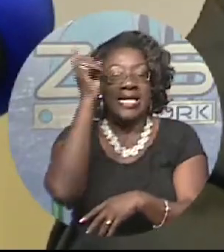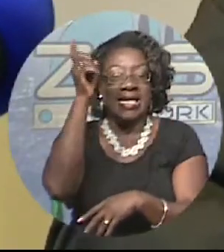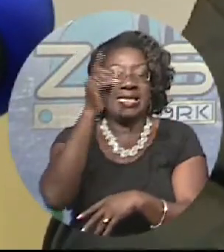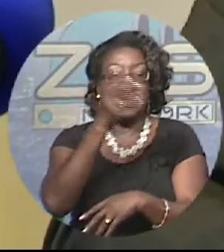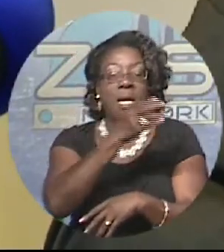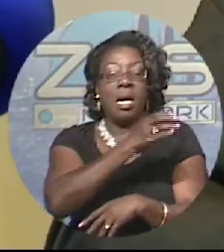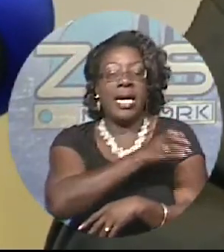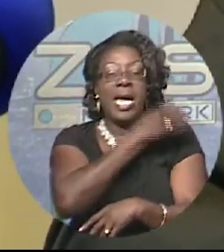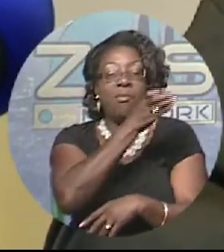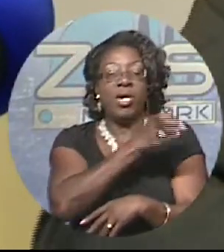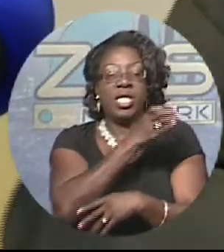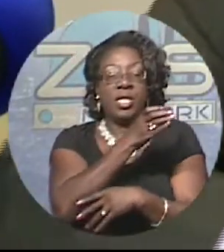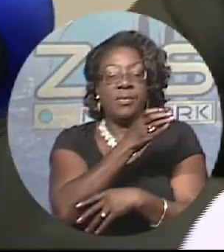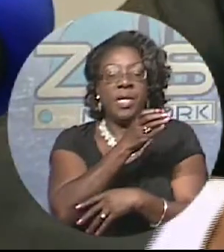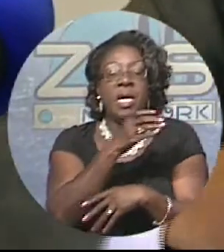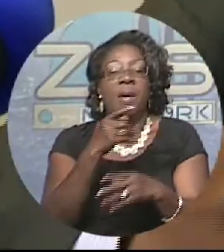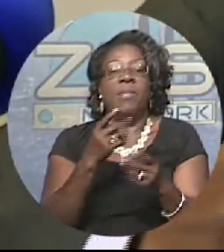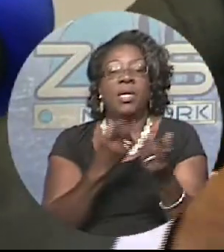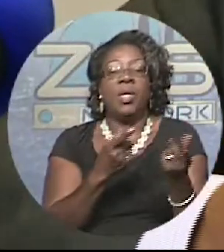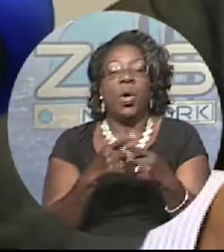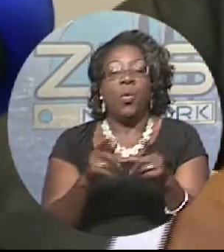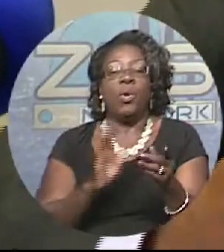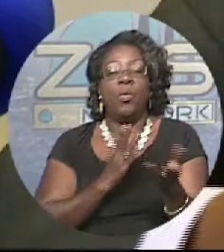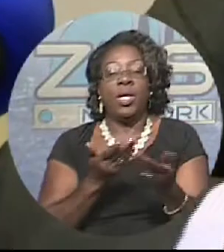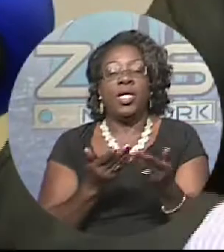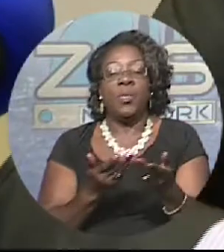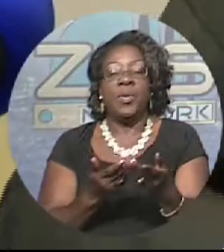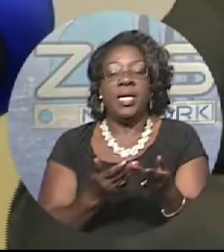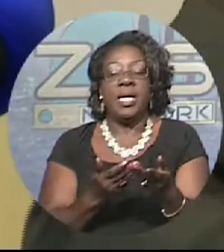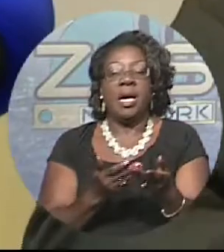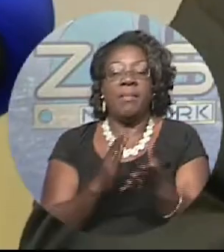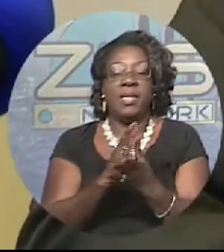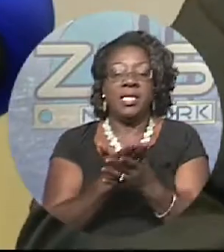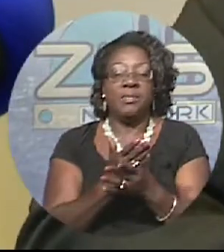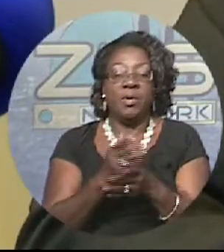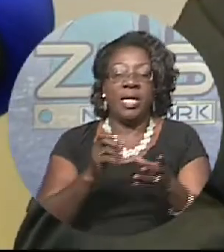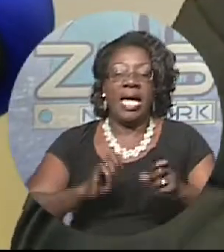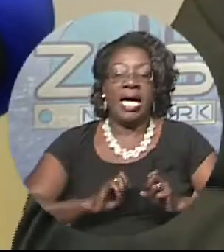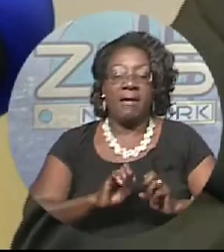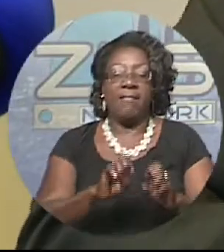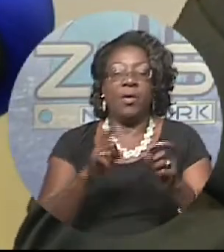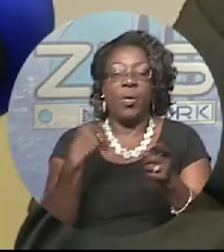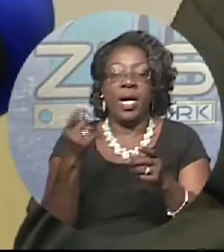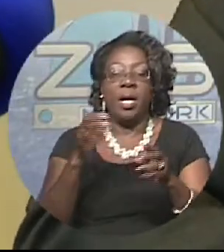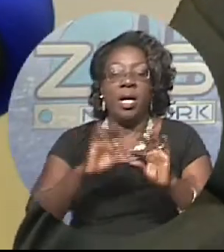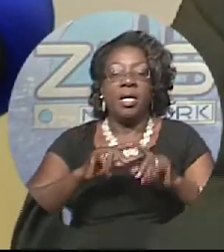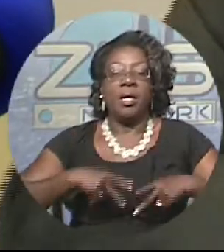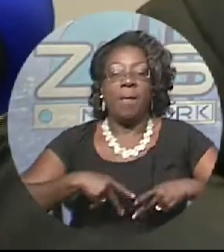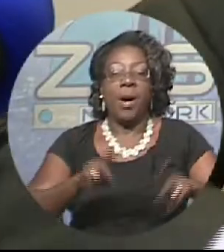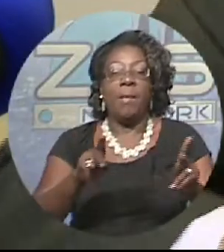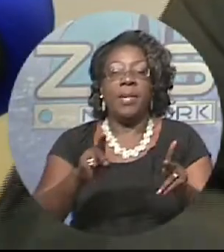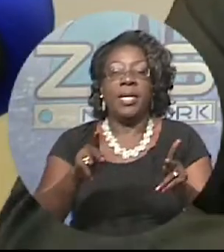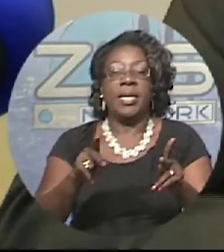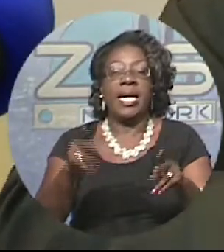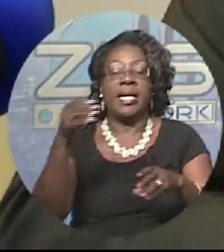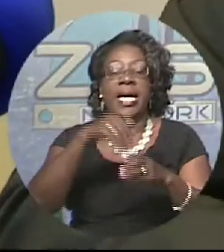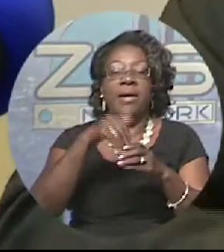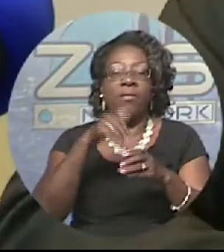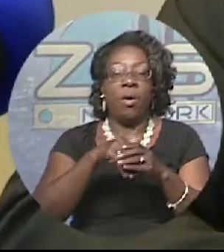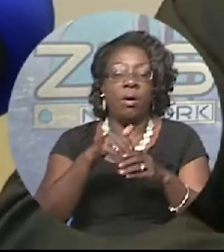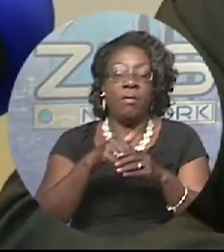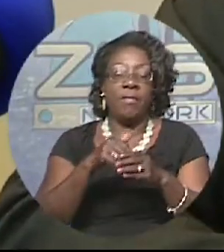So, but we want it to be a participatory effort where the public actually can write in